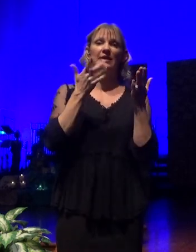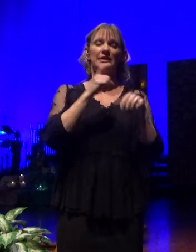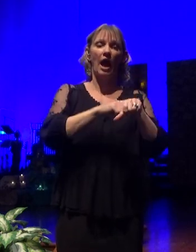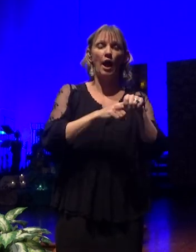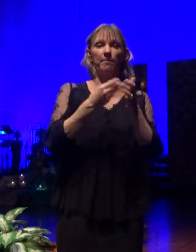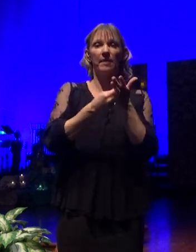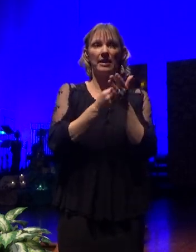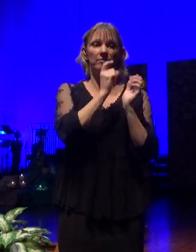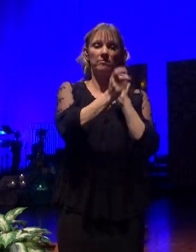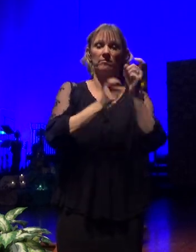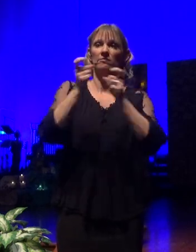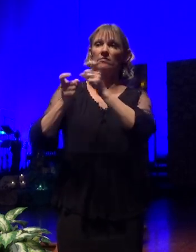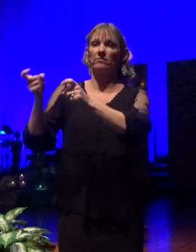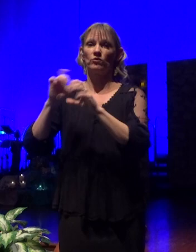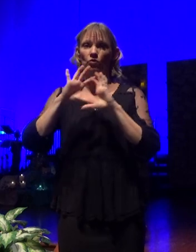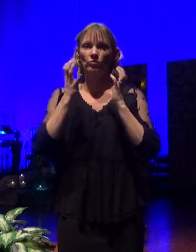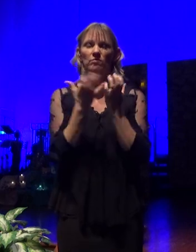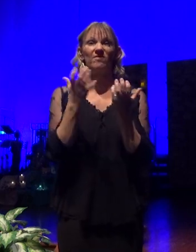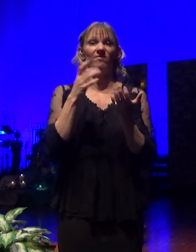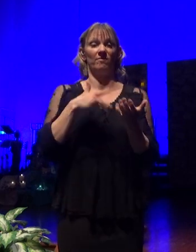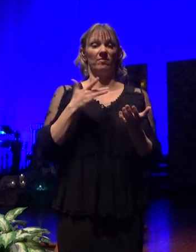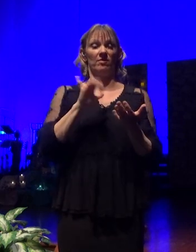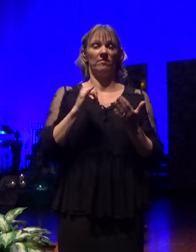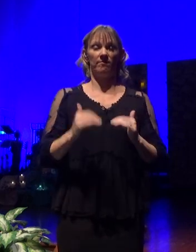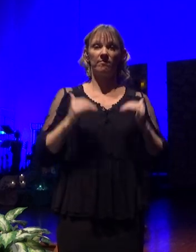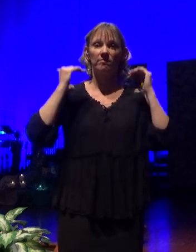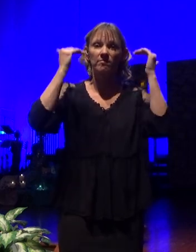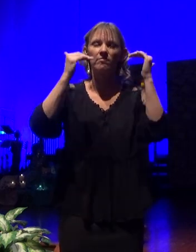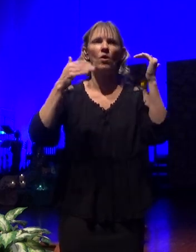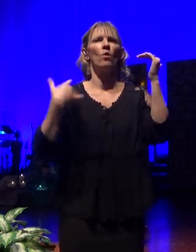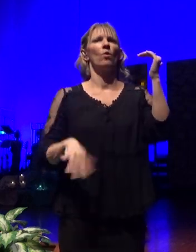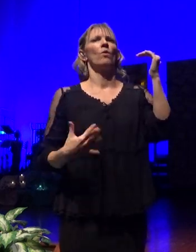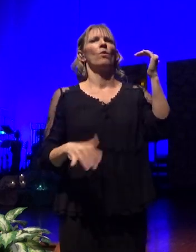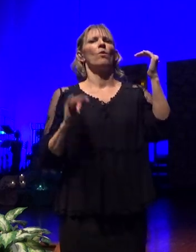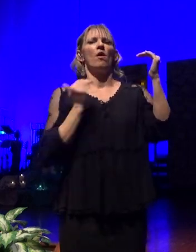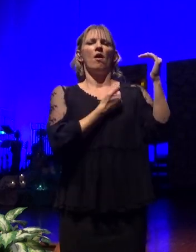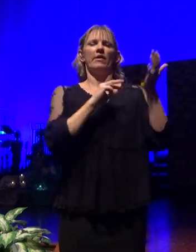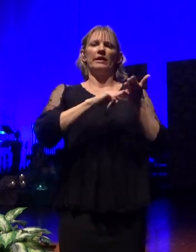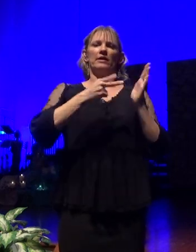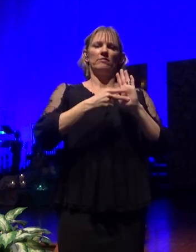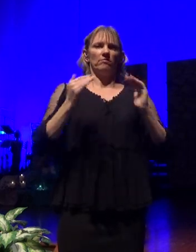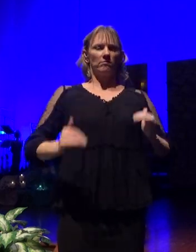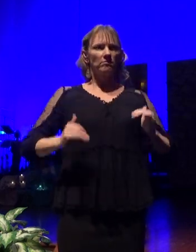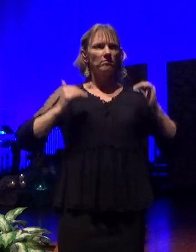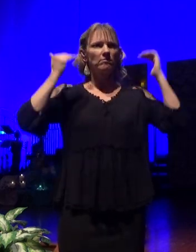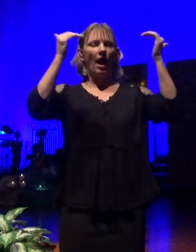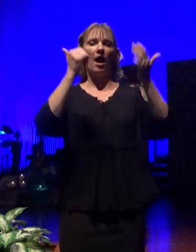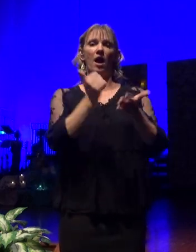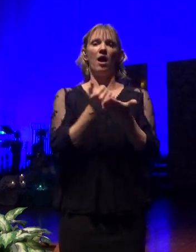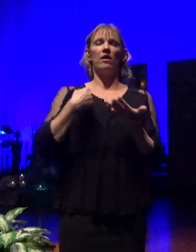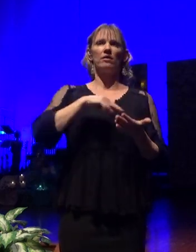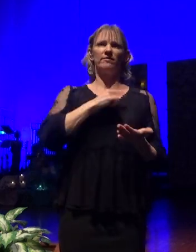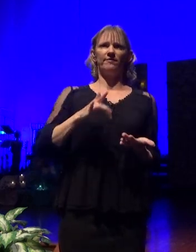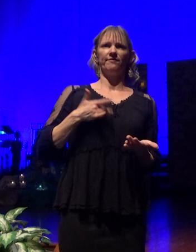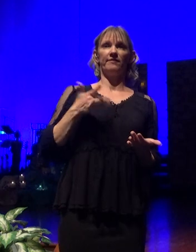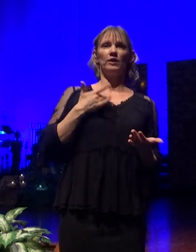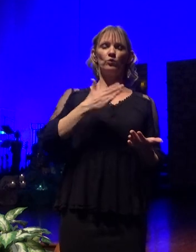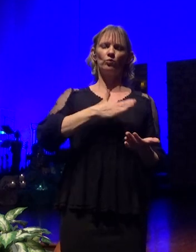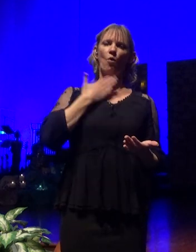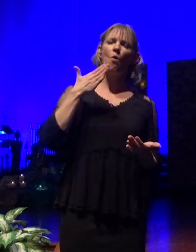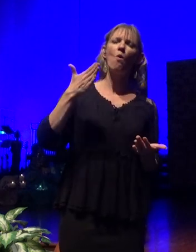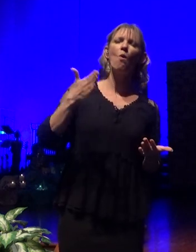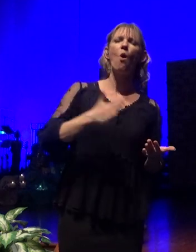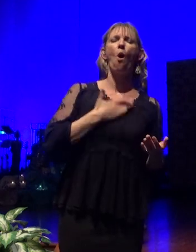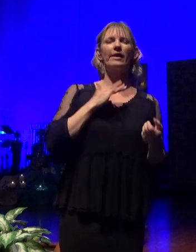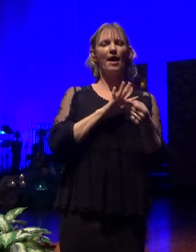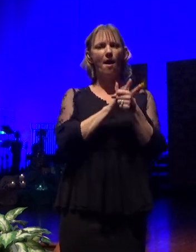and feeling all of that uplift that lifts up our intentions and helps us feel that sense of joy and abundance.